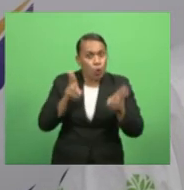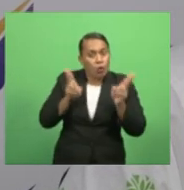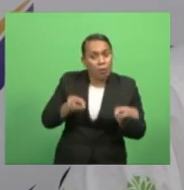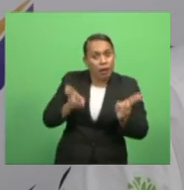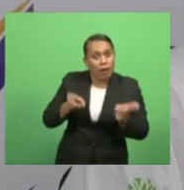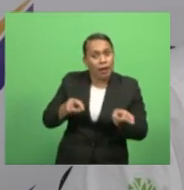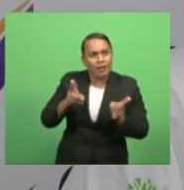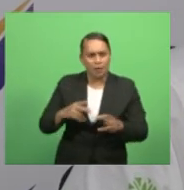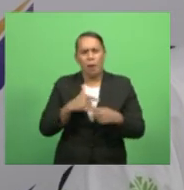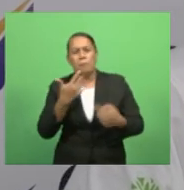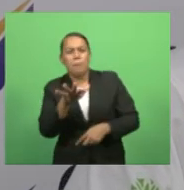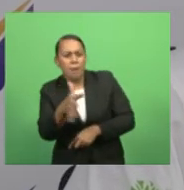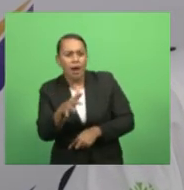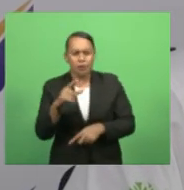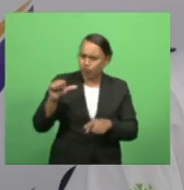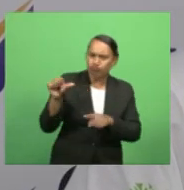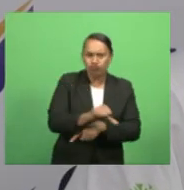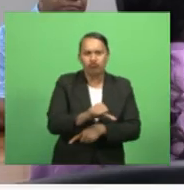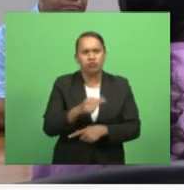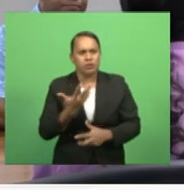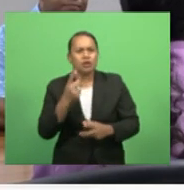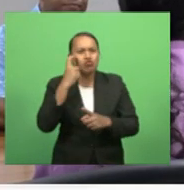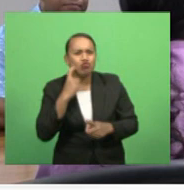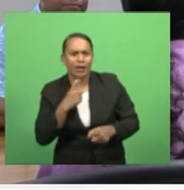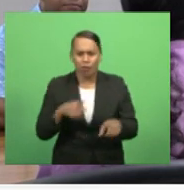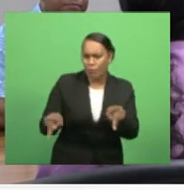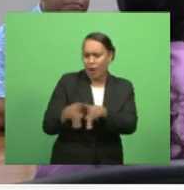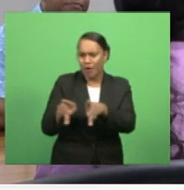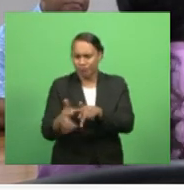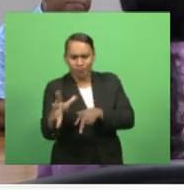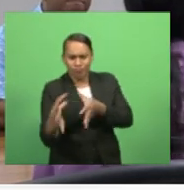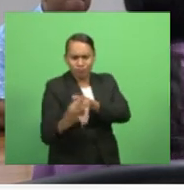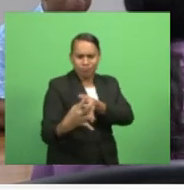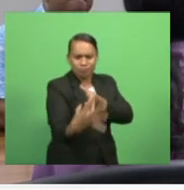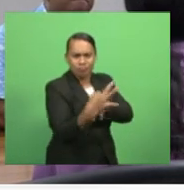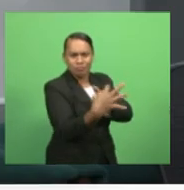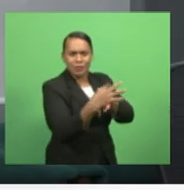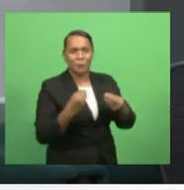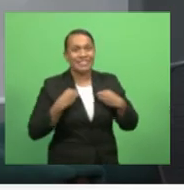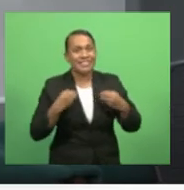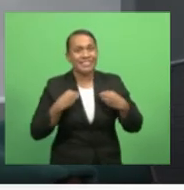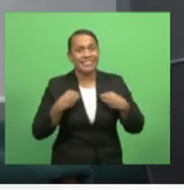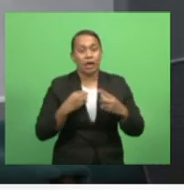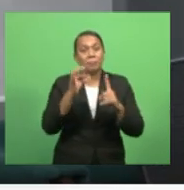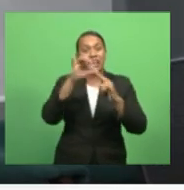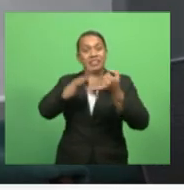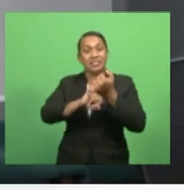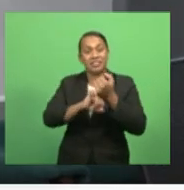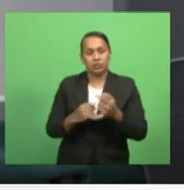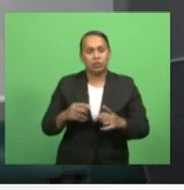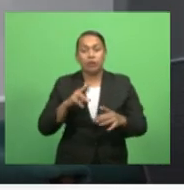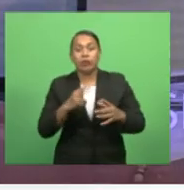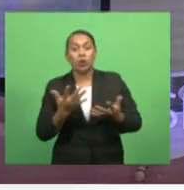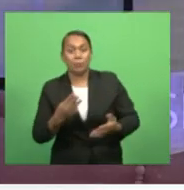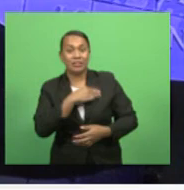to secure our existing trading partners. Formerly the Permanent Secretary for Ministry of Fisheries, the new CEO bustling